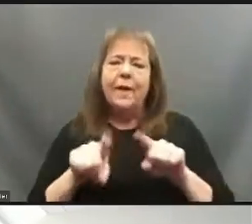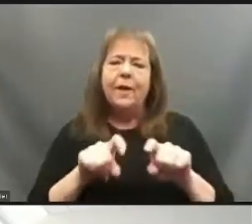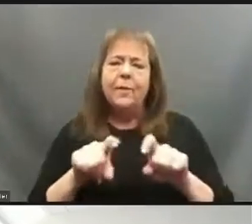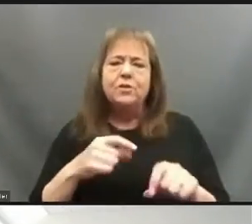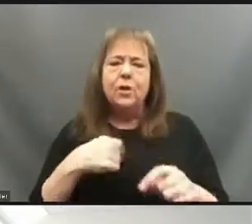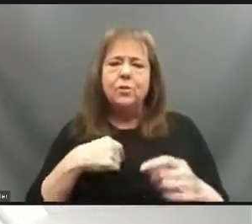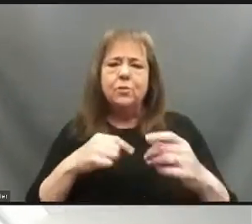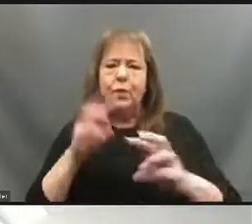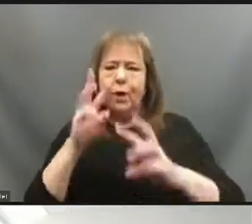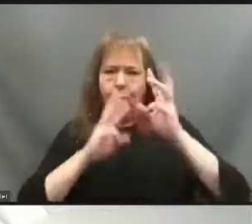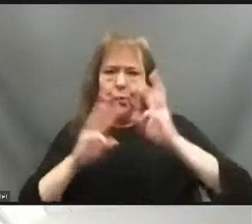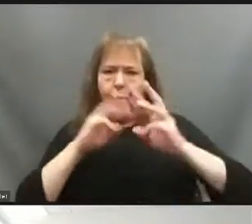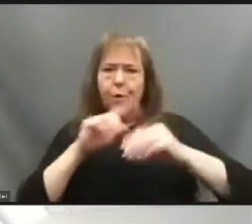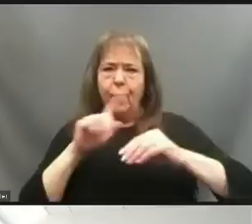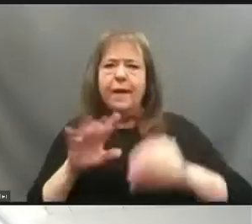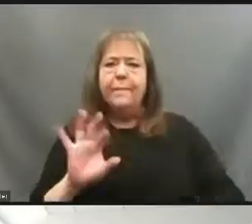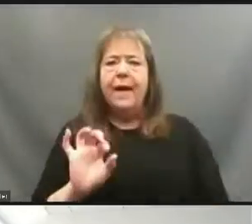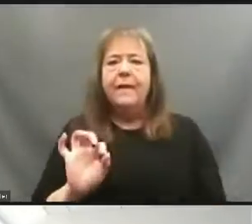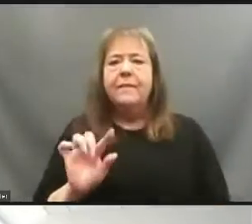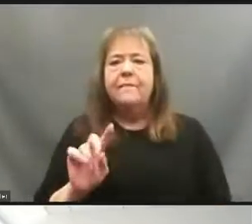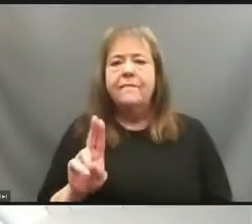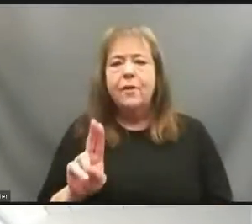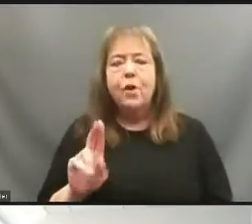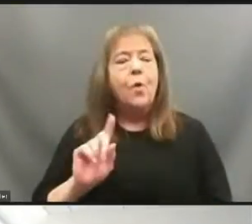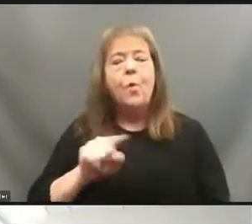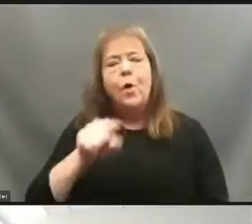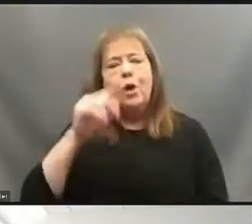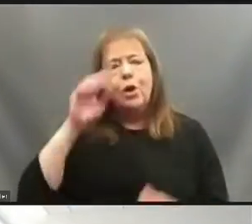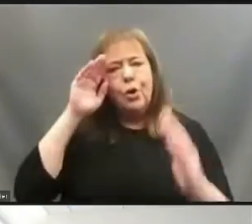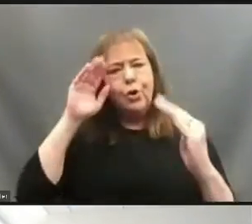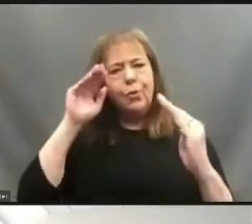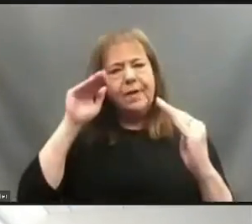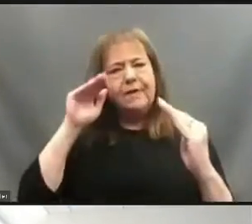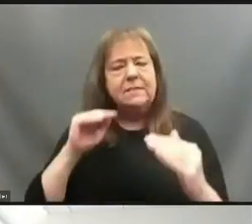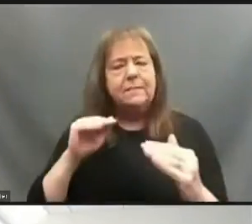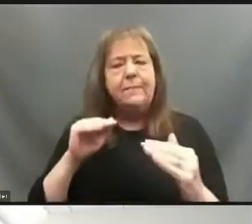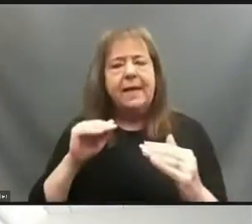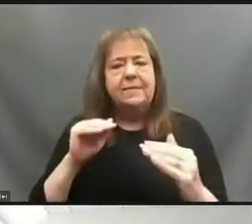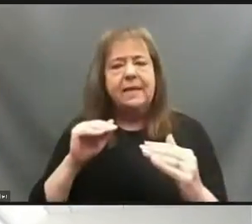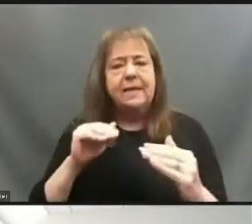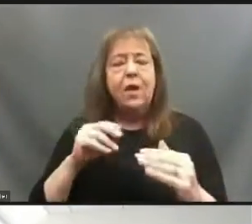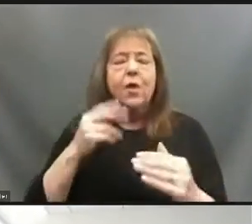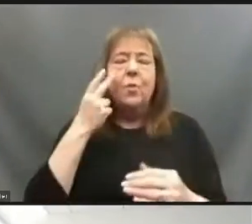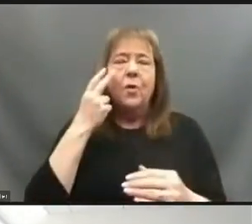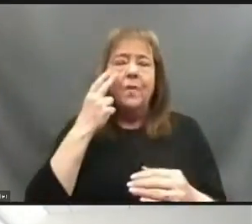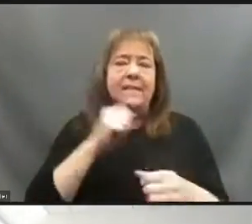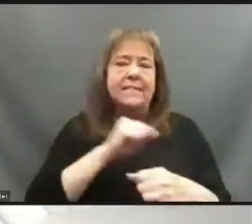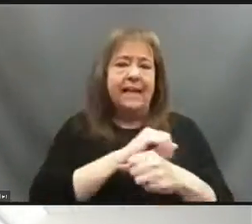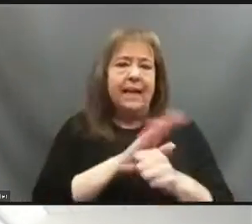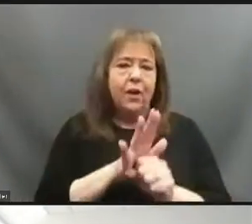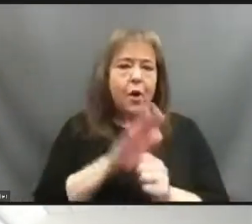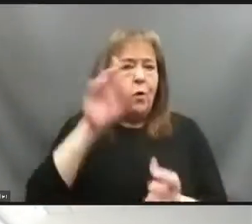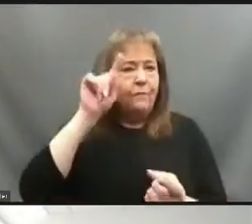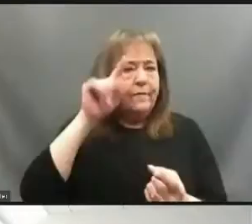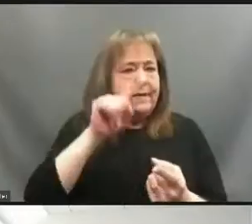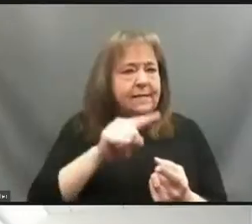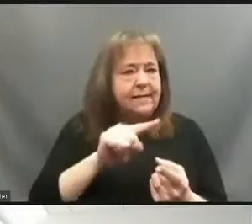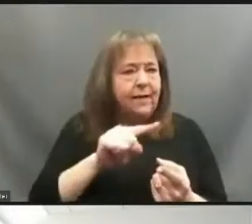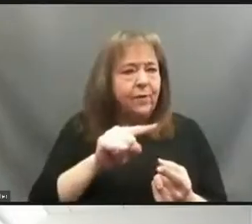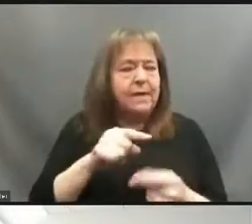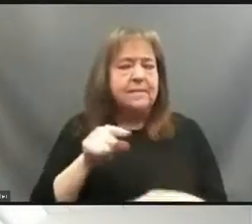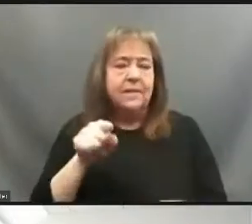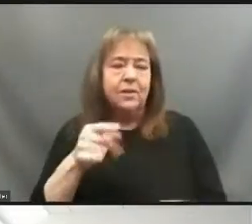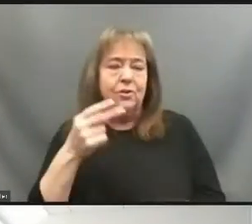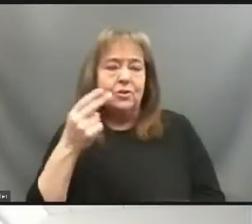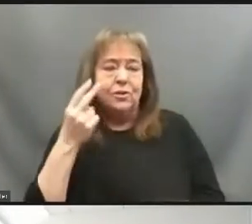the flu this year as well. So what are you guys expecting as we see this gradual decrease of COVID-19? Are we going to see, I guess, a